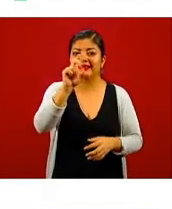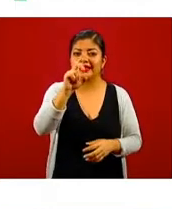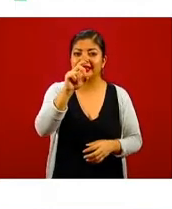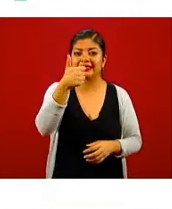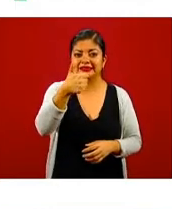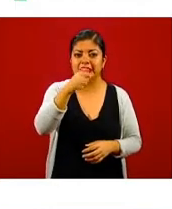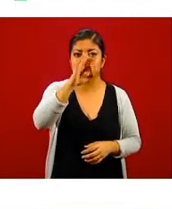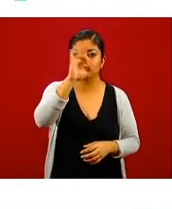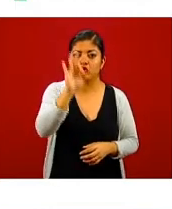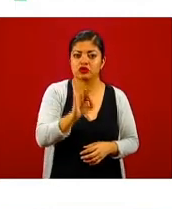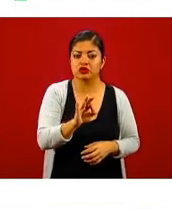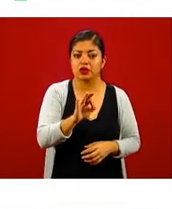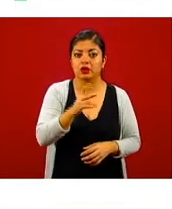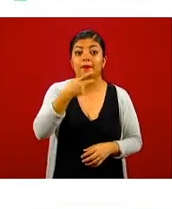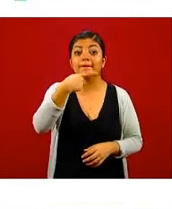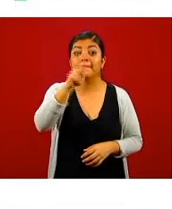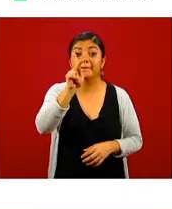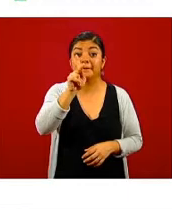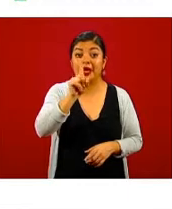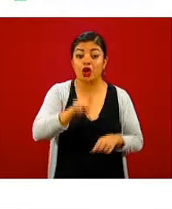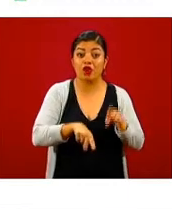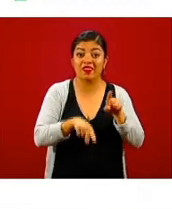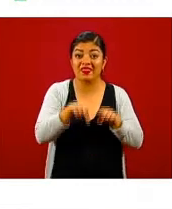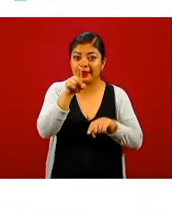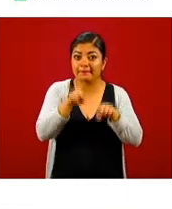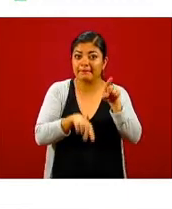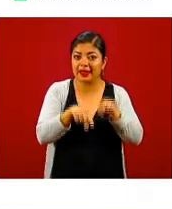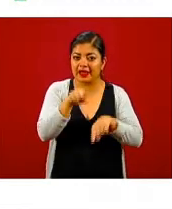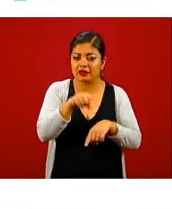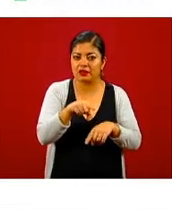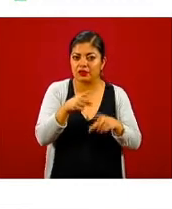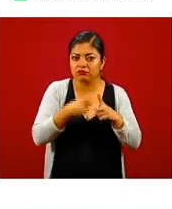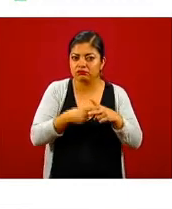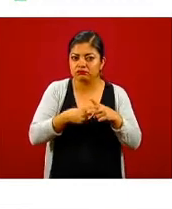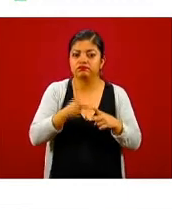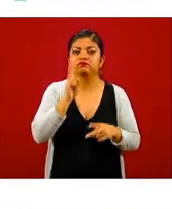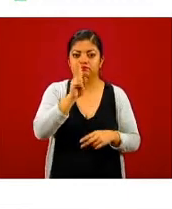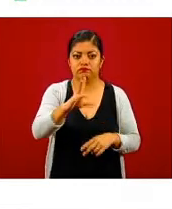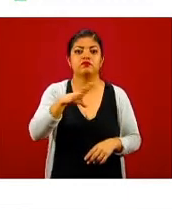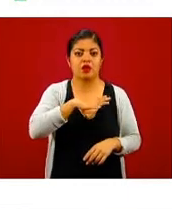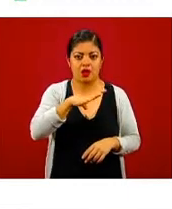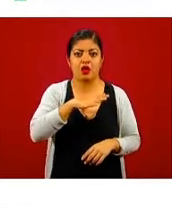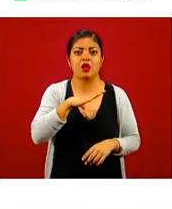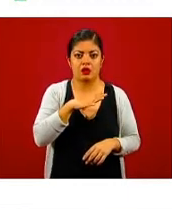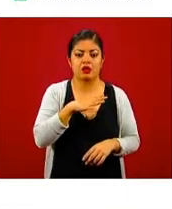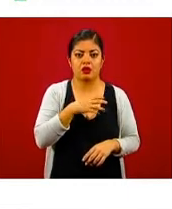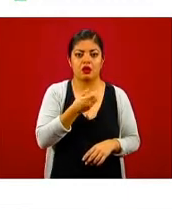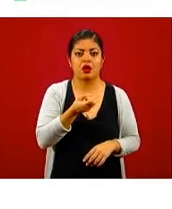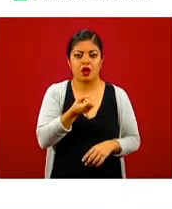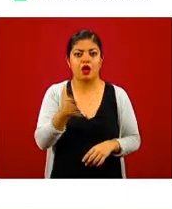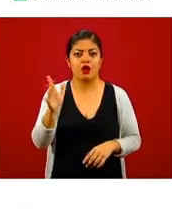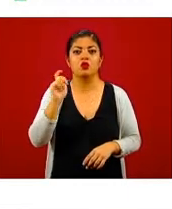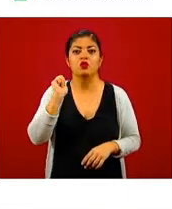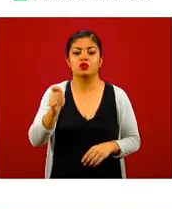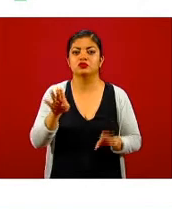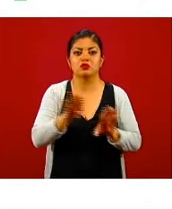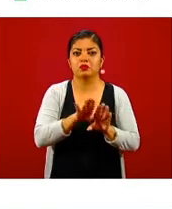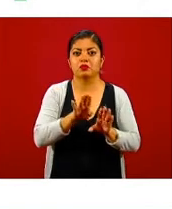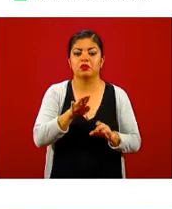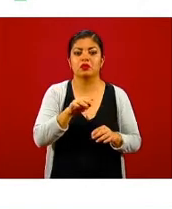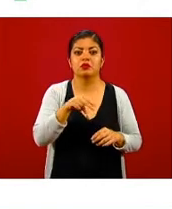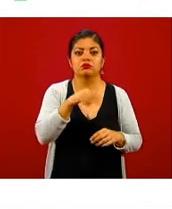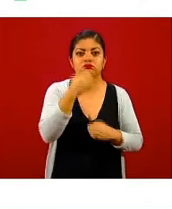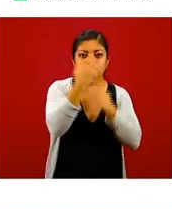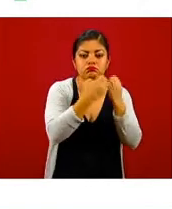We can see that general positivity is 36%, but depending on clinical